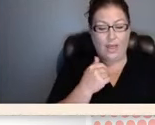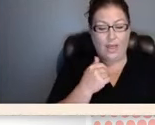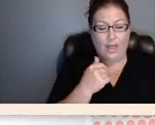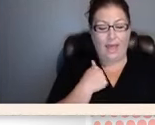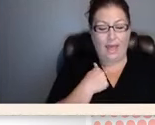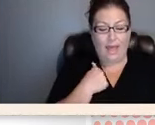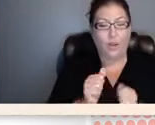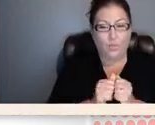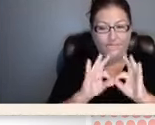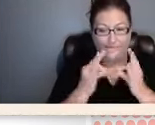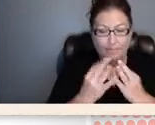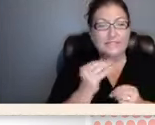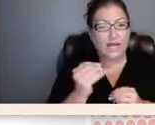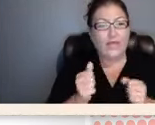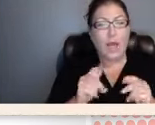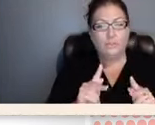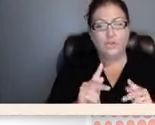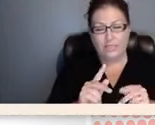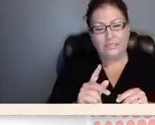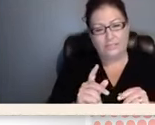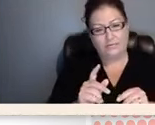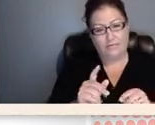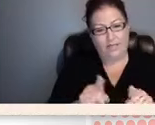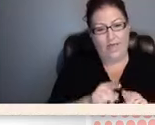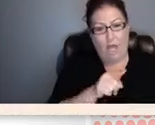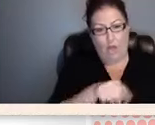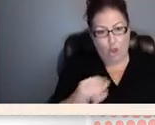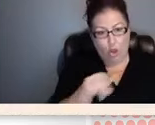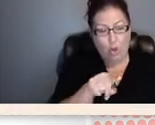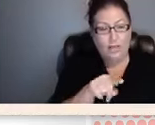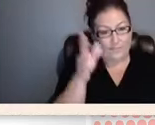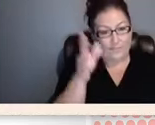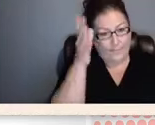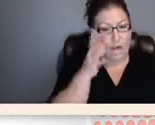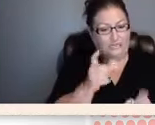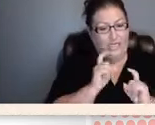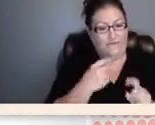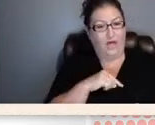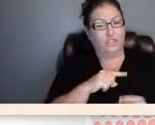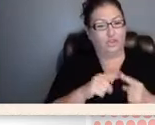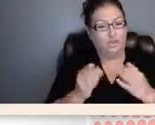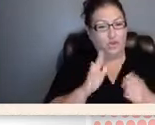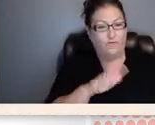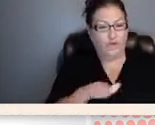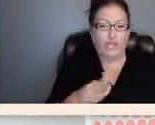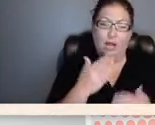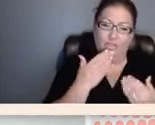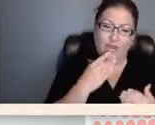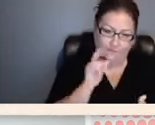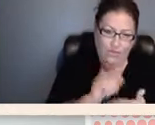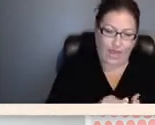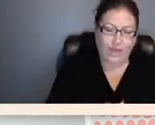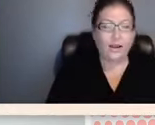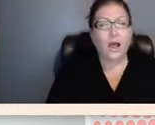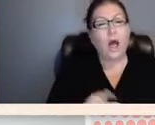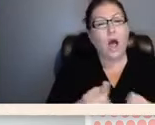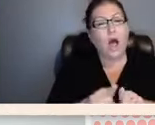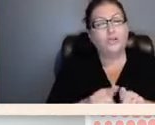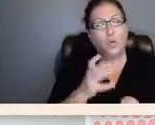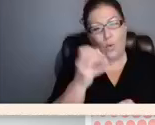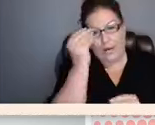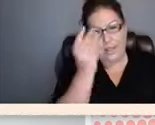the opportunities that you as parents give us to serve your child. So thank you for that. Also want to just let you know,